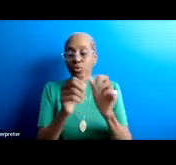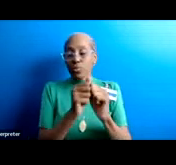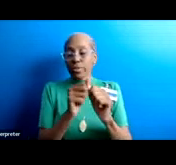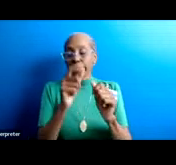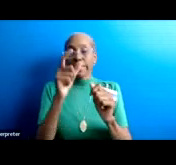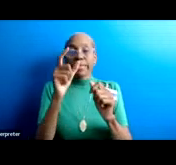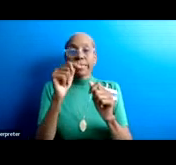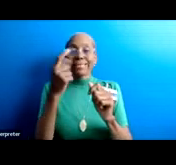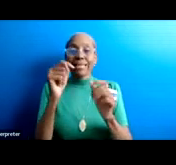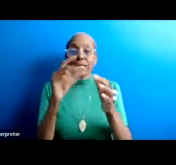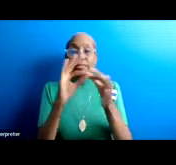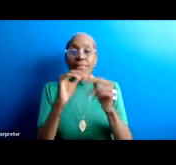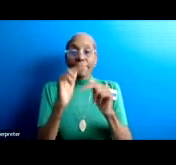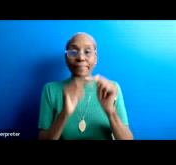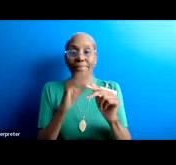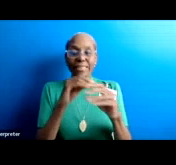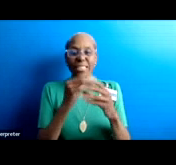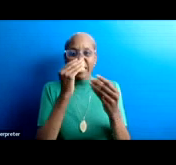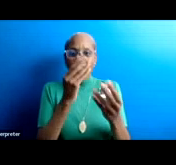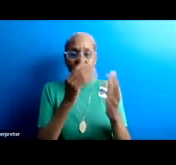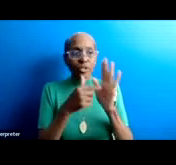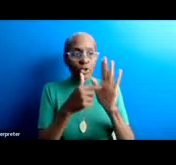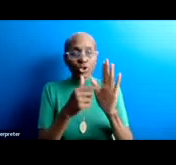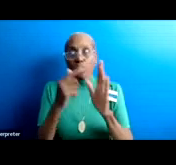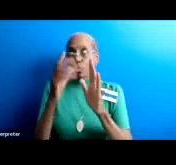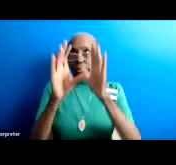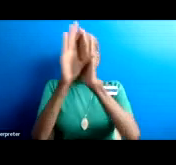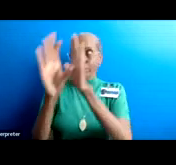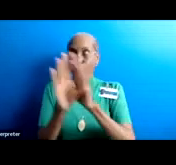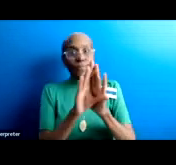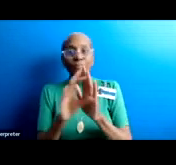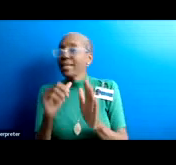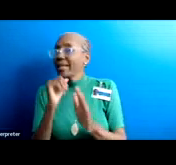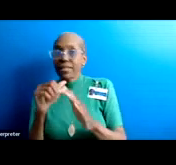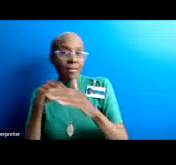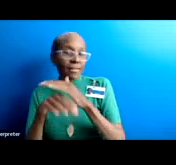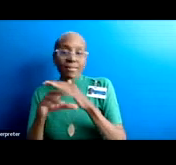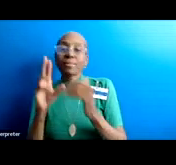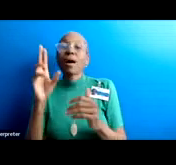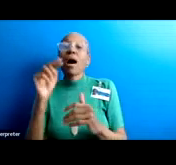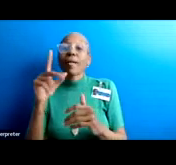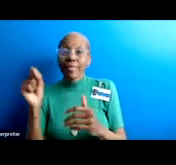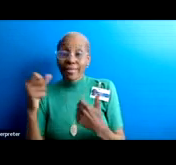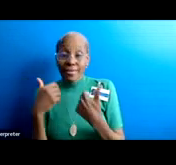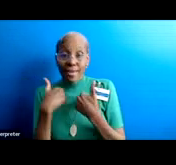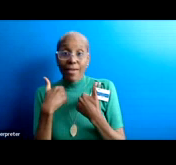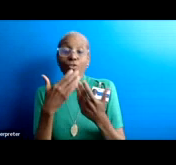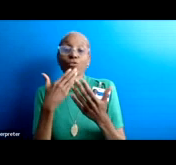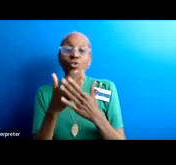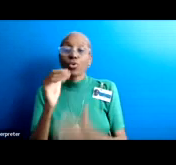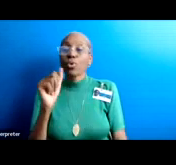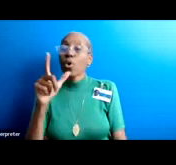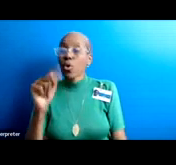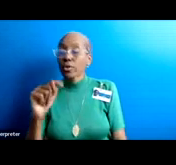text built in. They are information shown graphically. They are not accessible unless they have good